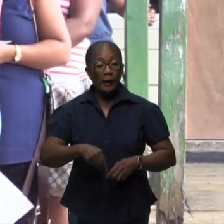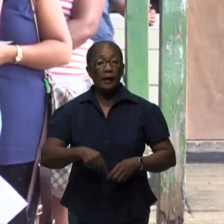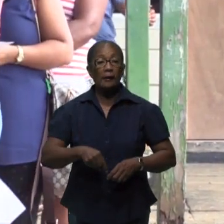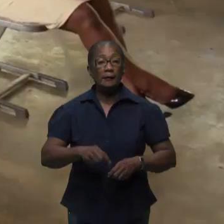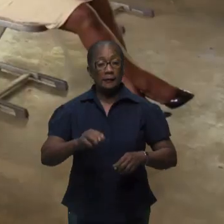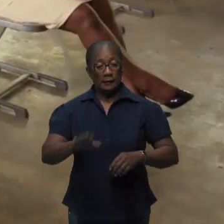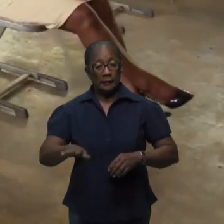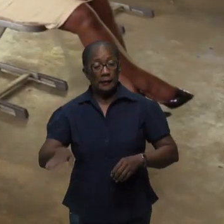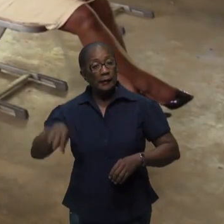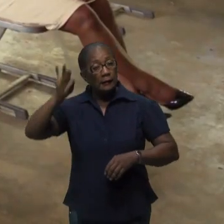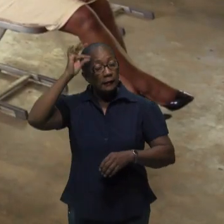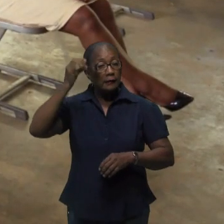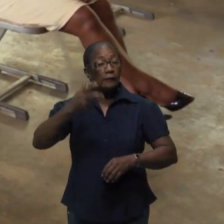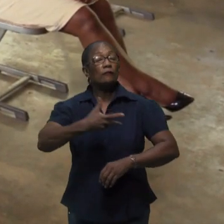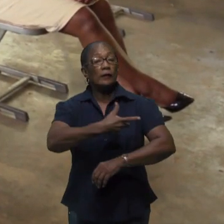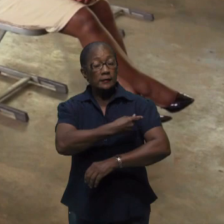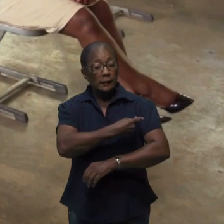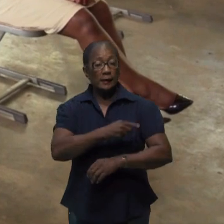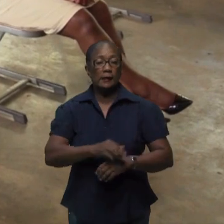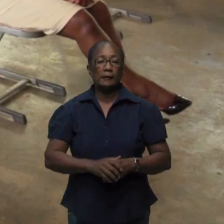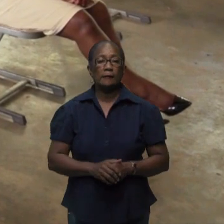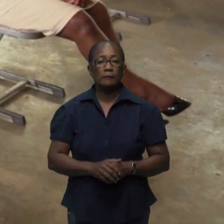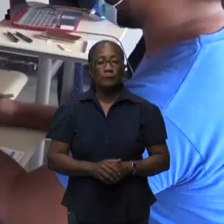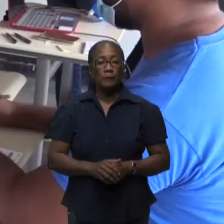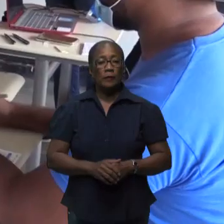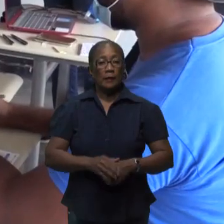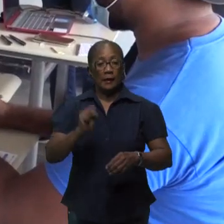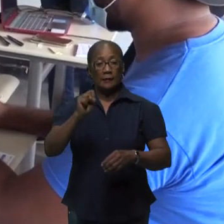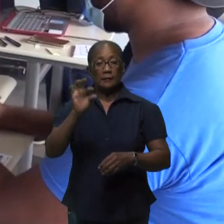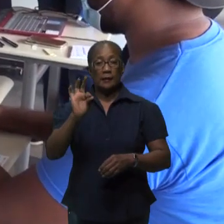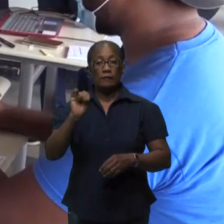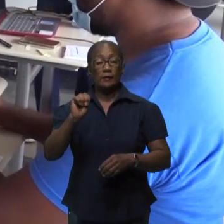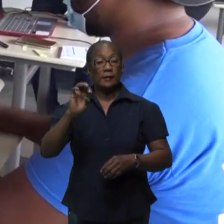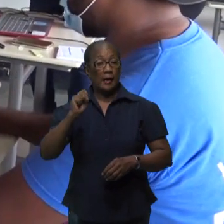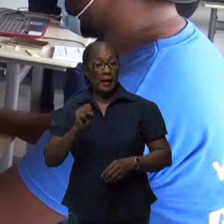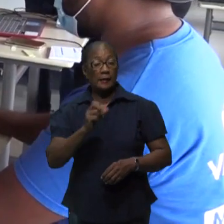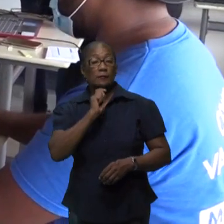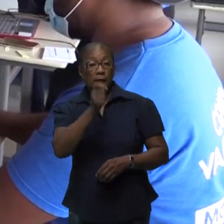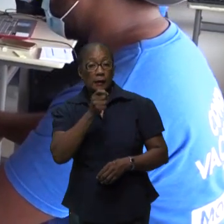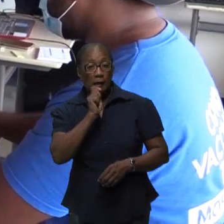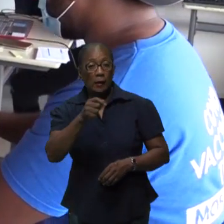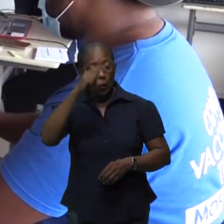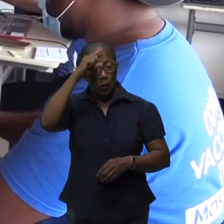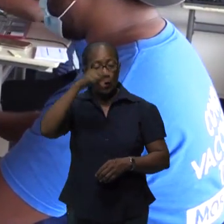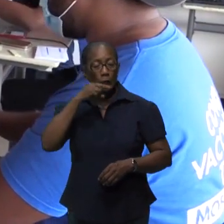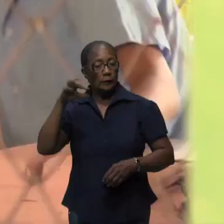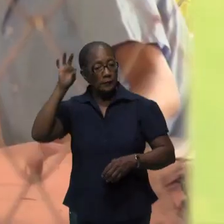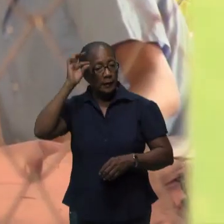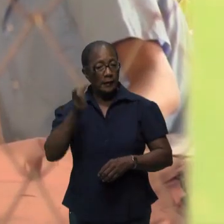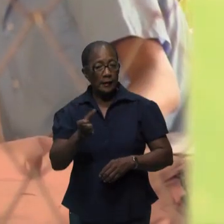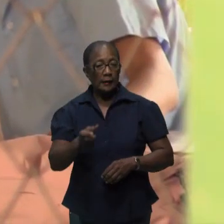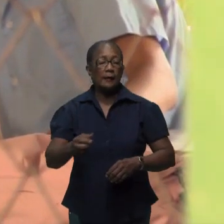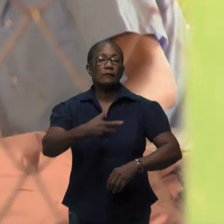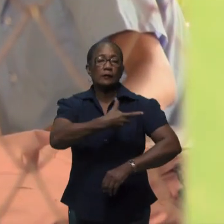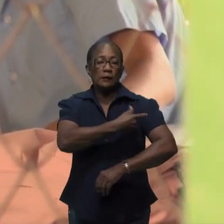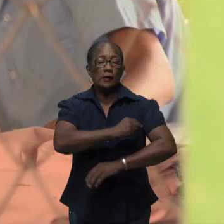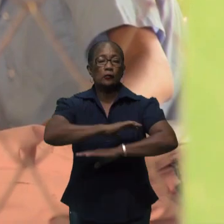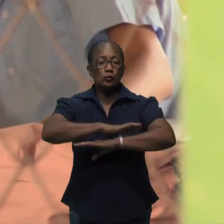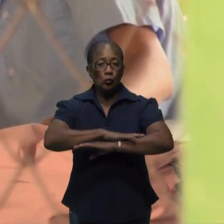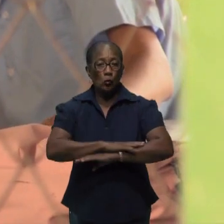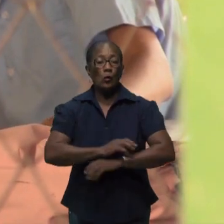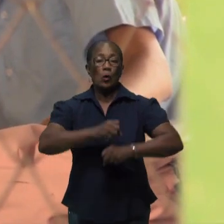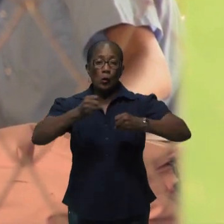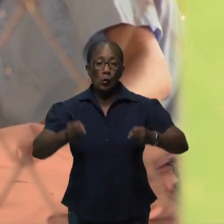questions about vaccination. With Friday's action, the majority of students will be vaccinated. Vaccination